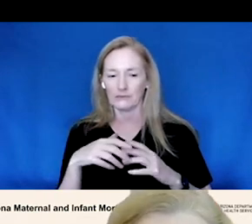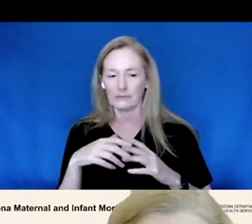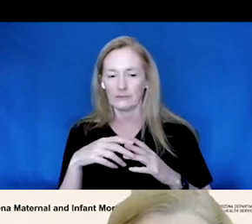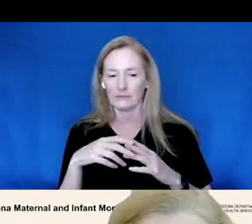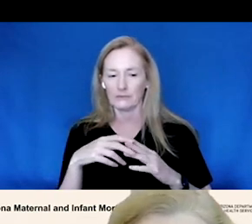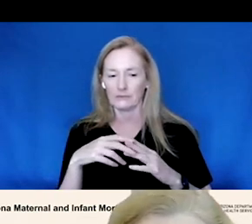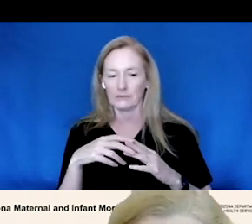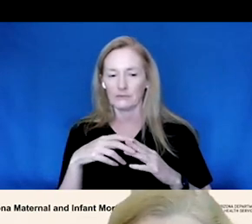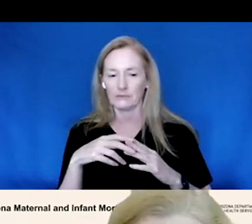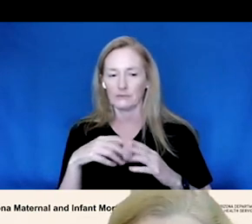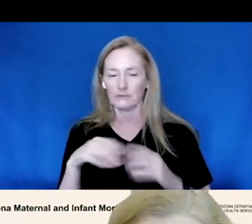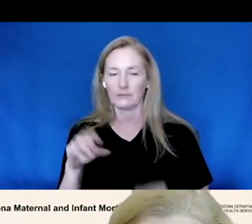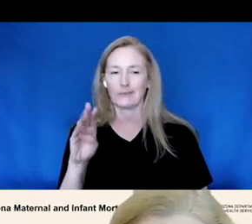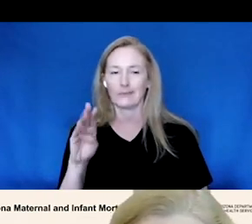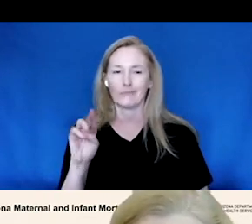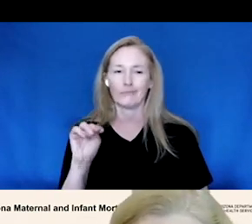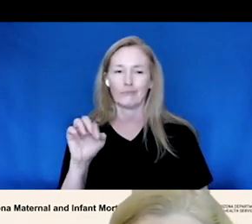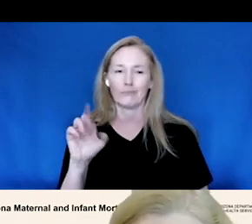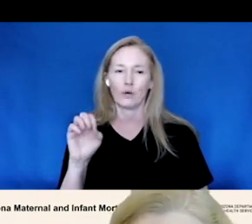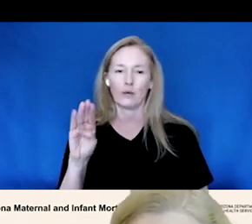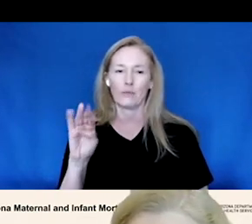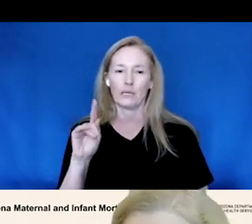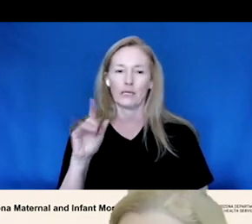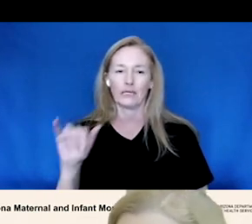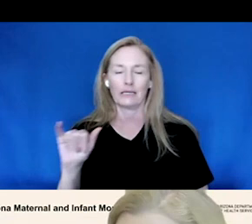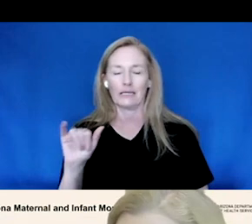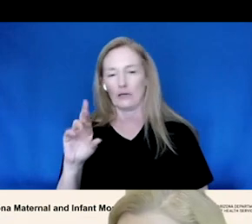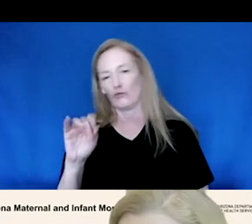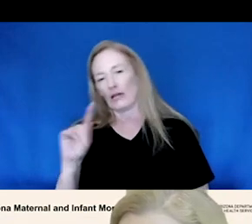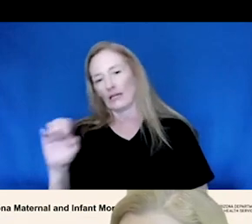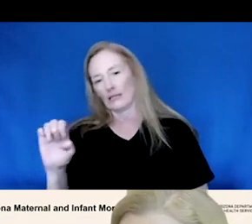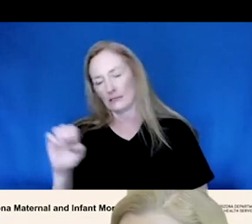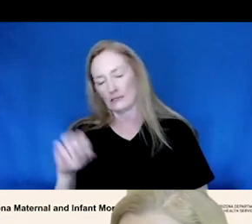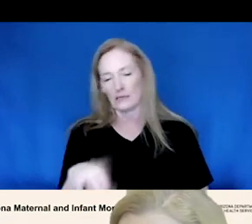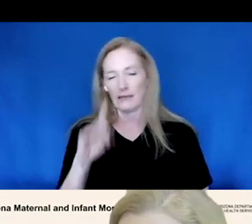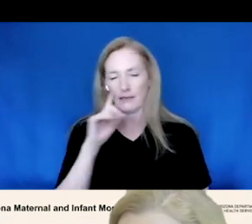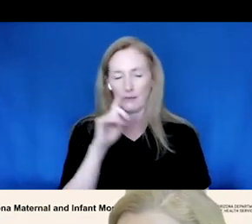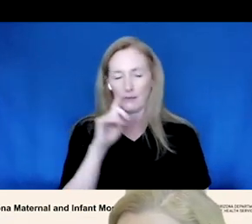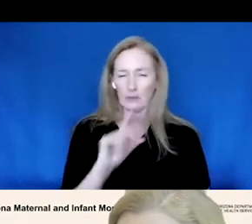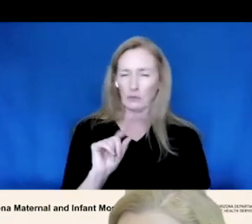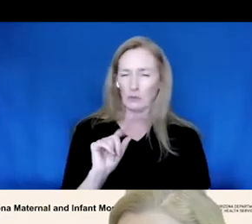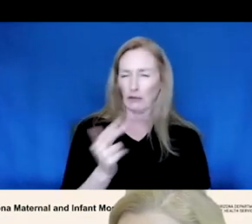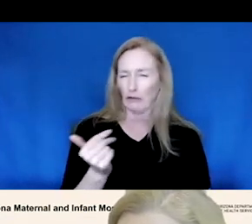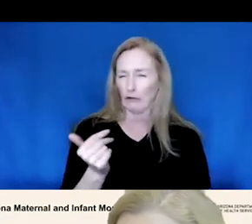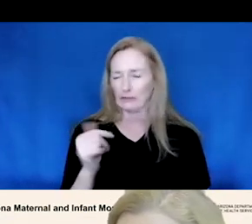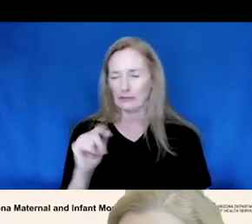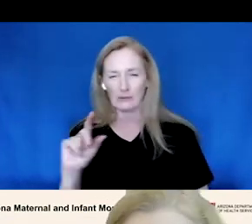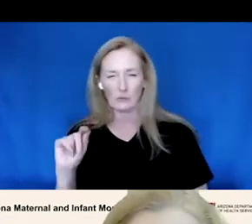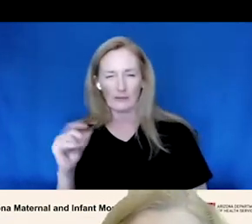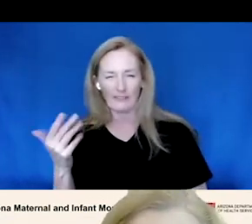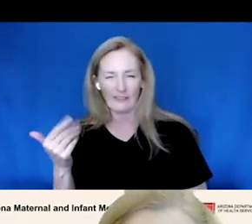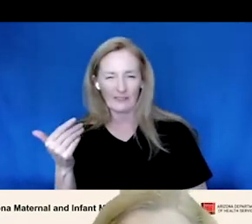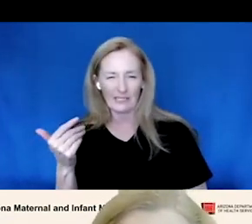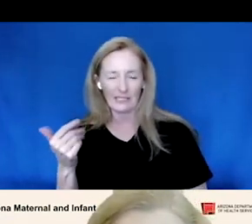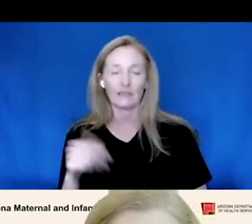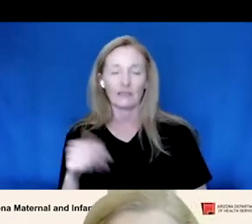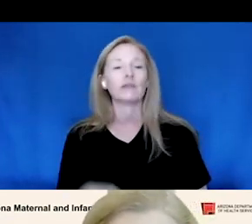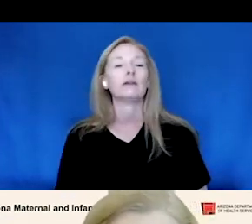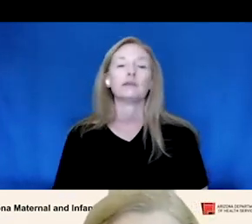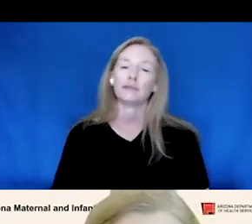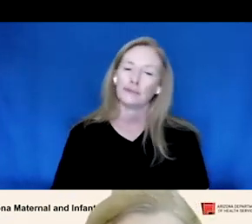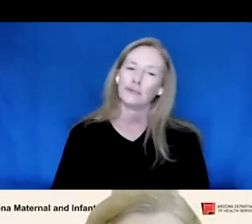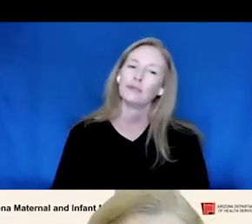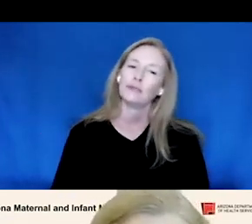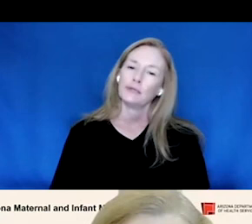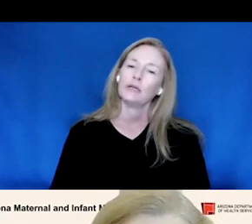might be 2013 to 2015 or something like that, IHS data. Yeah, and I understand our